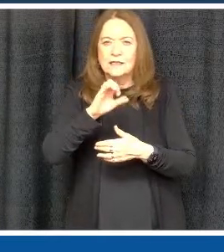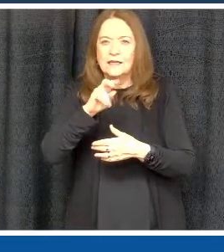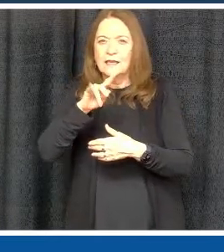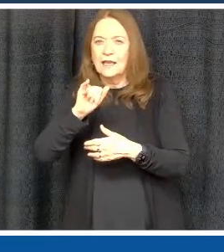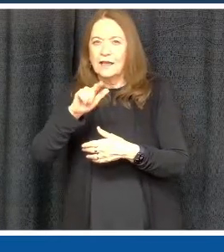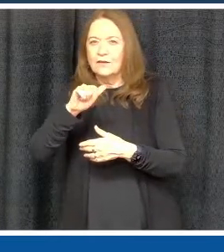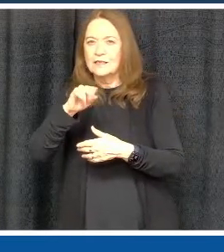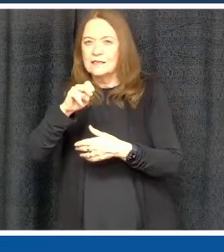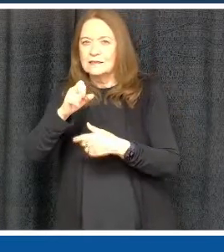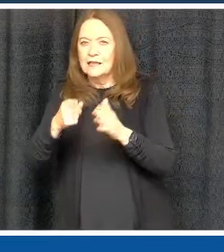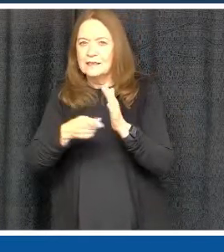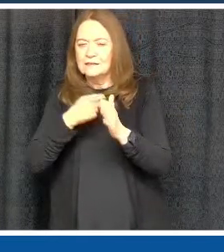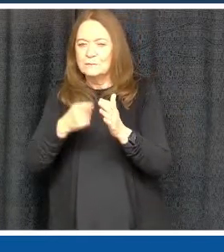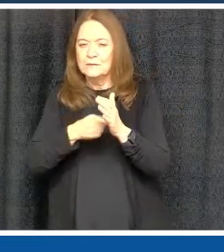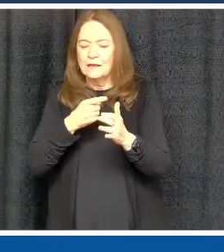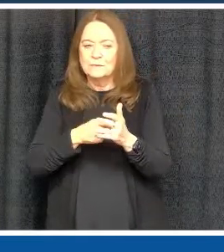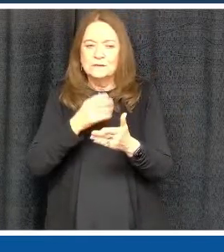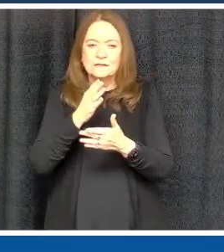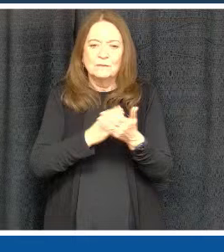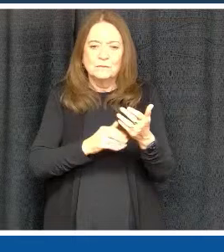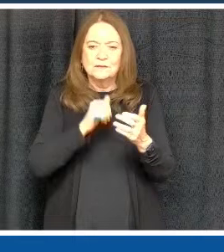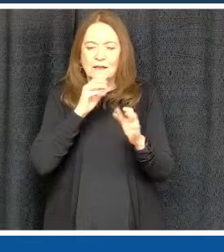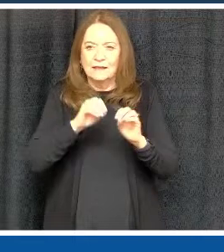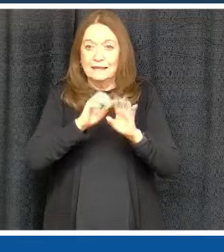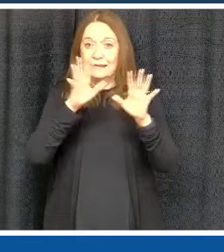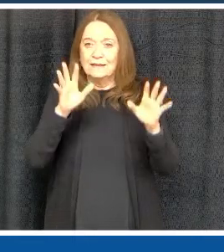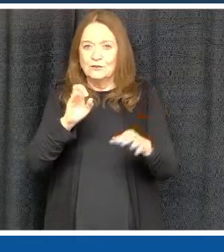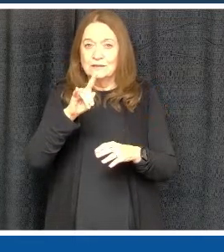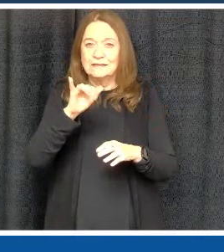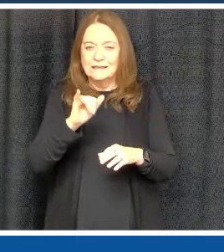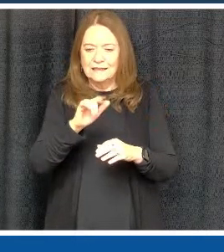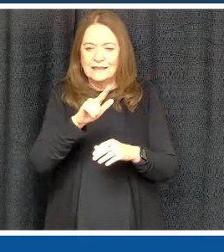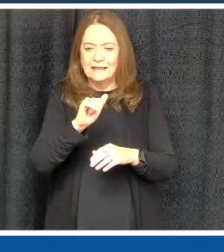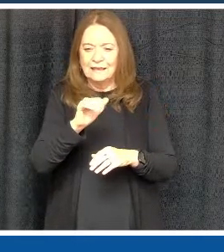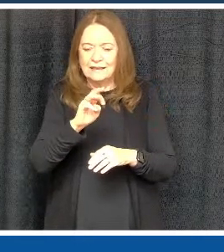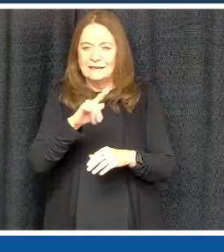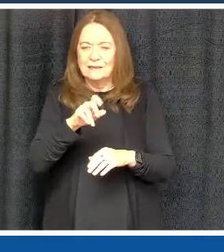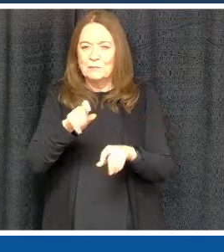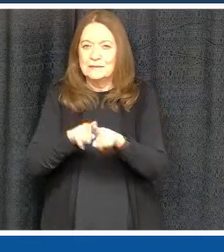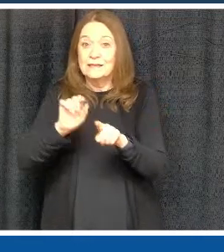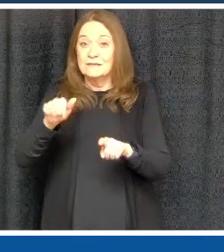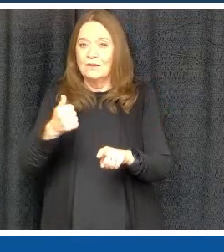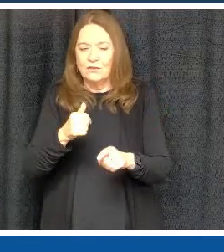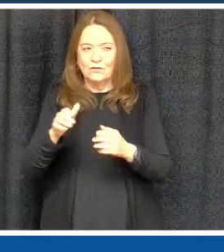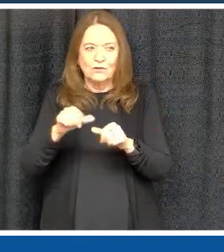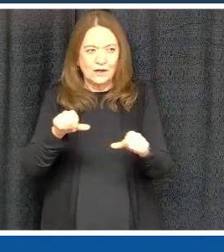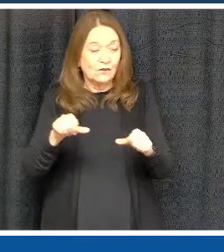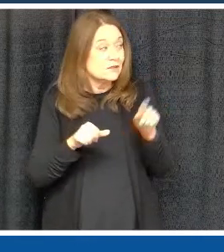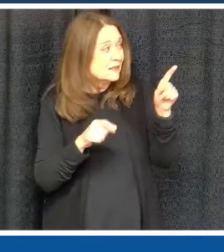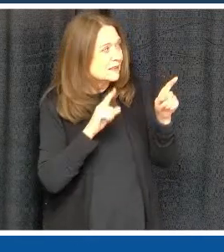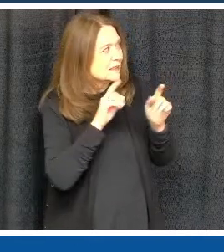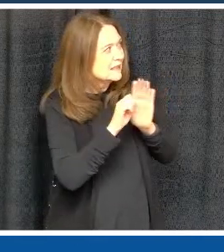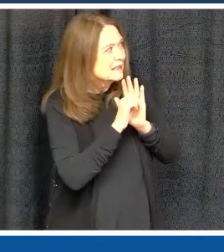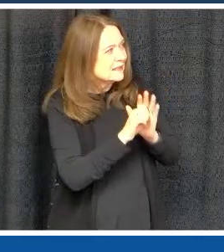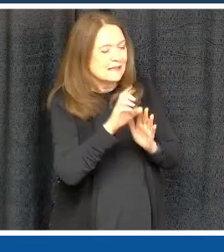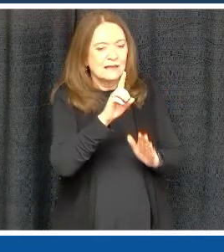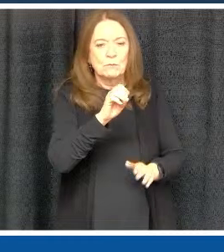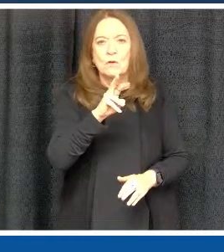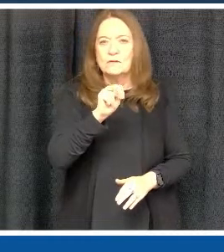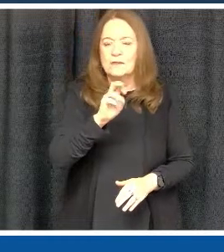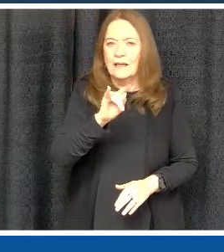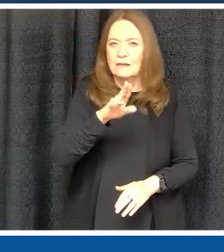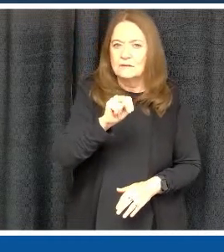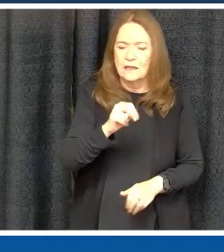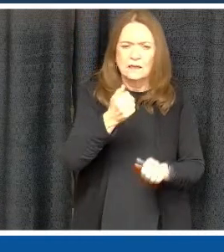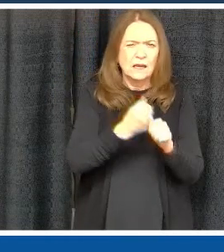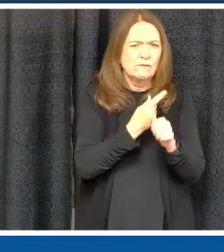areas are not as defined by the city limits as maybe others. This is just an example of the downtown. Every